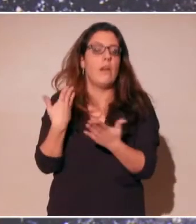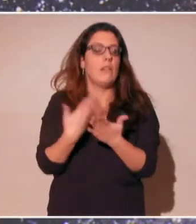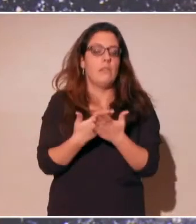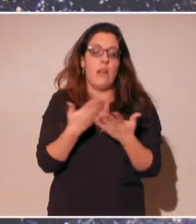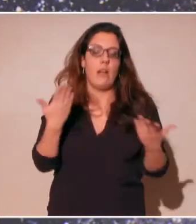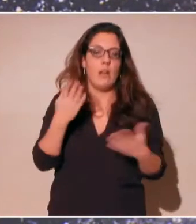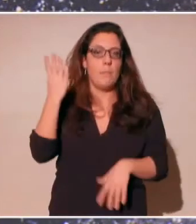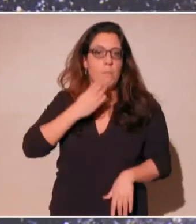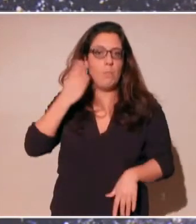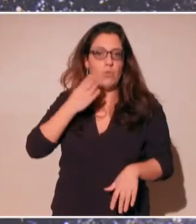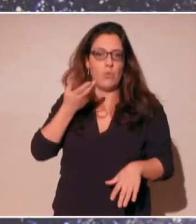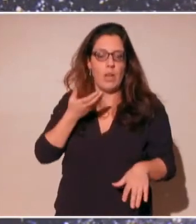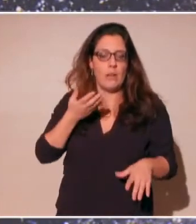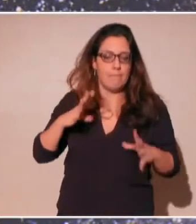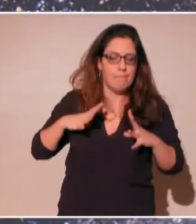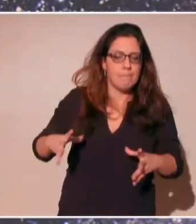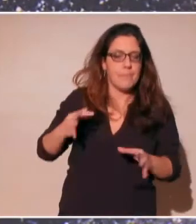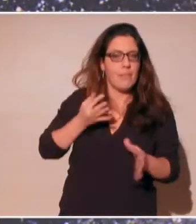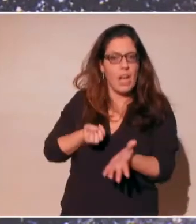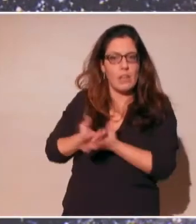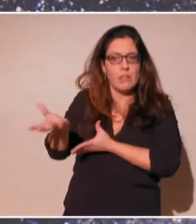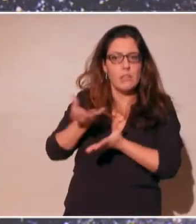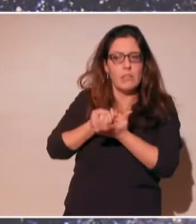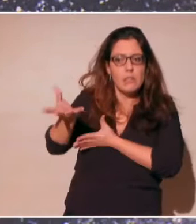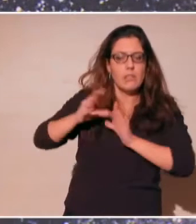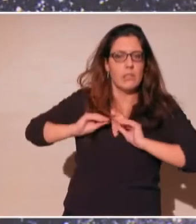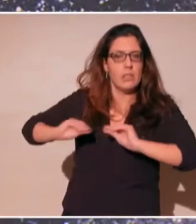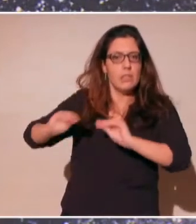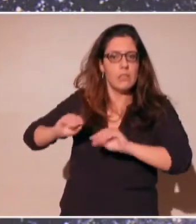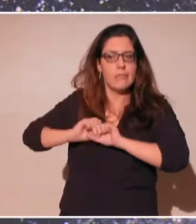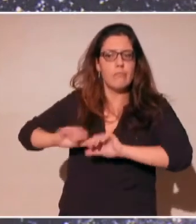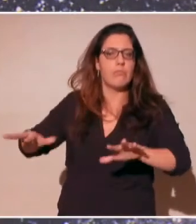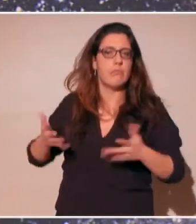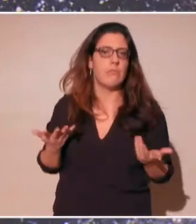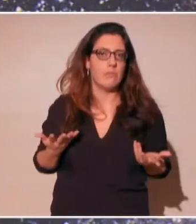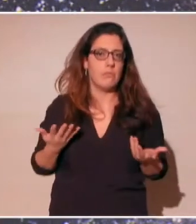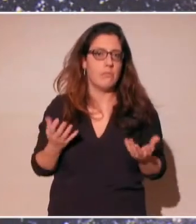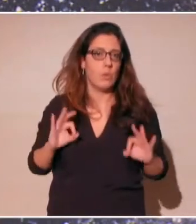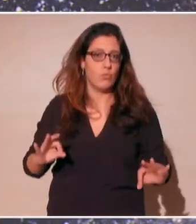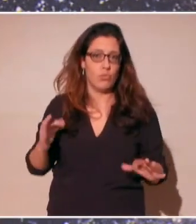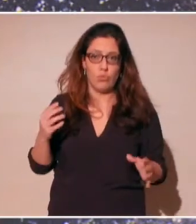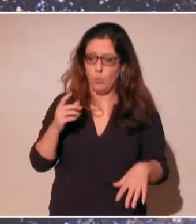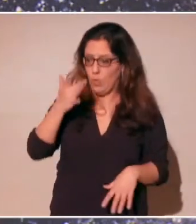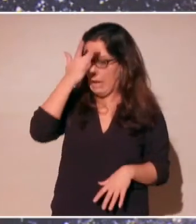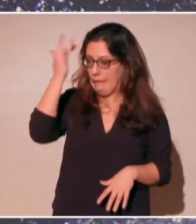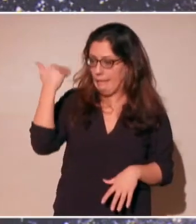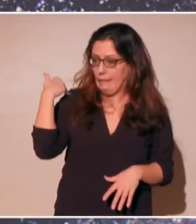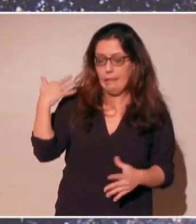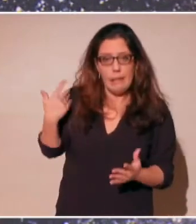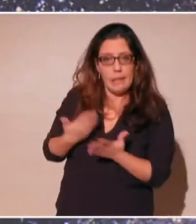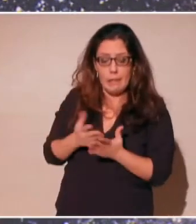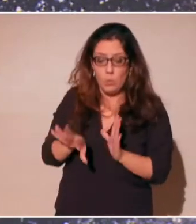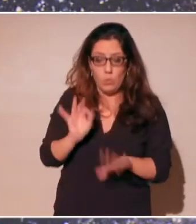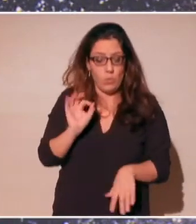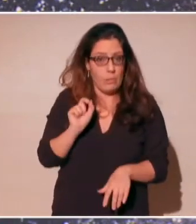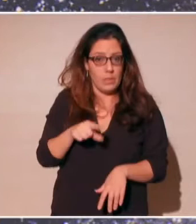that. Obviously, we have to also invest in understanding technology through education and